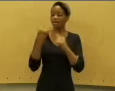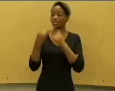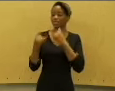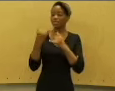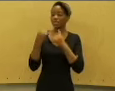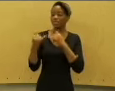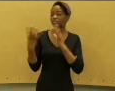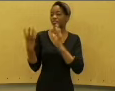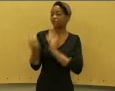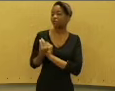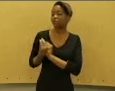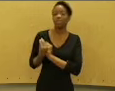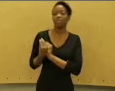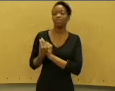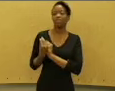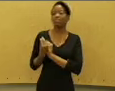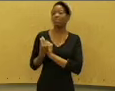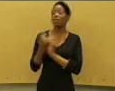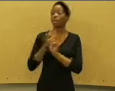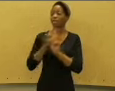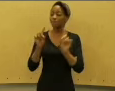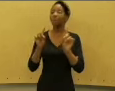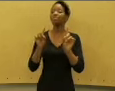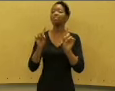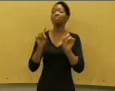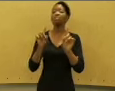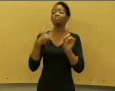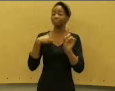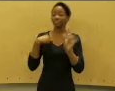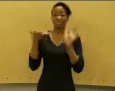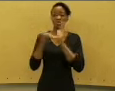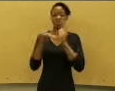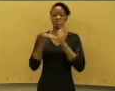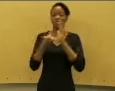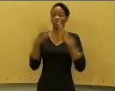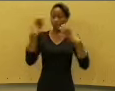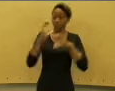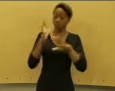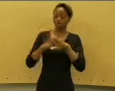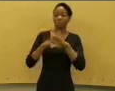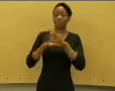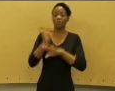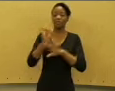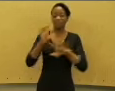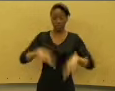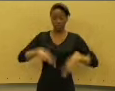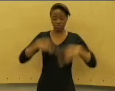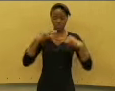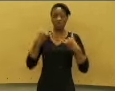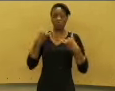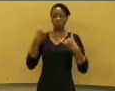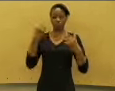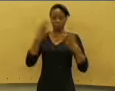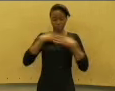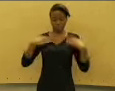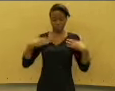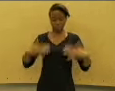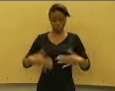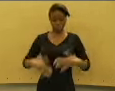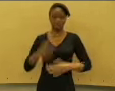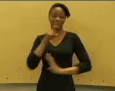enjoy sex with yourself. That's my big, big thing, that we are not enjoying sex with ourselves. When we